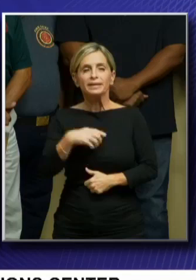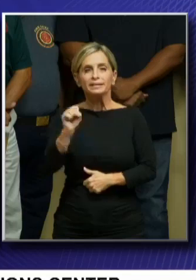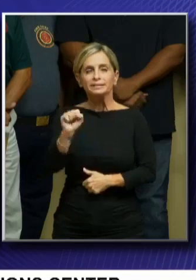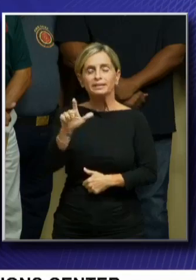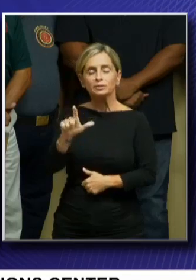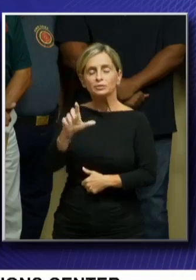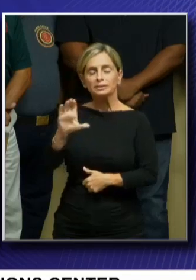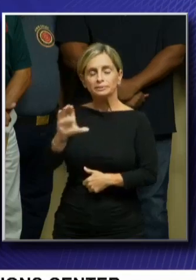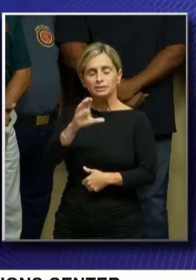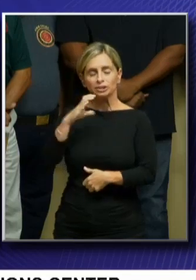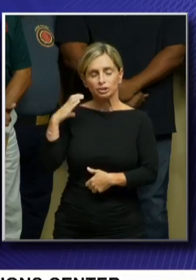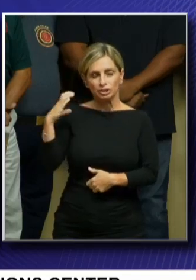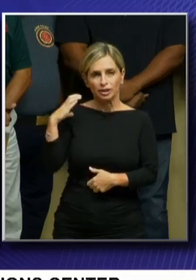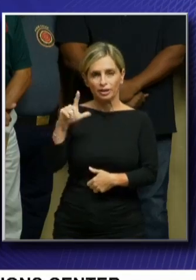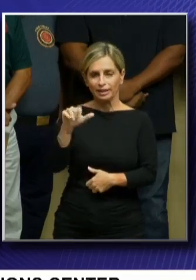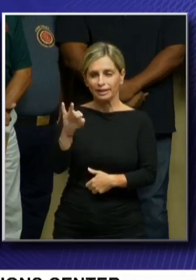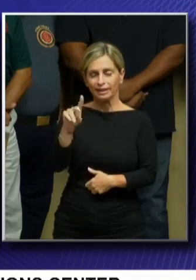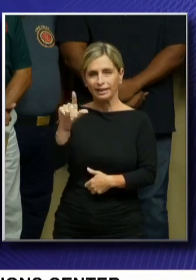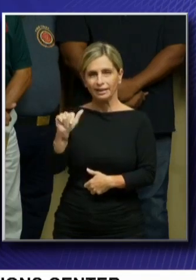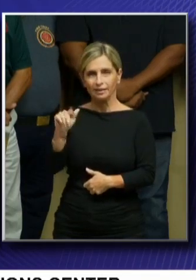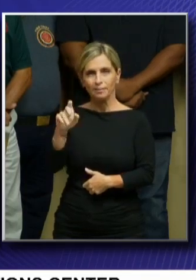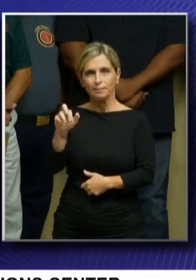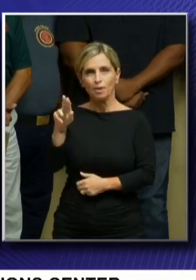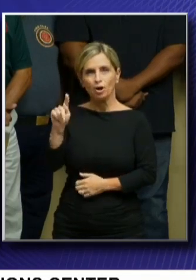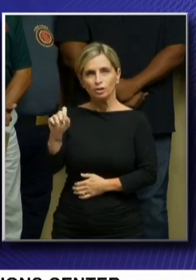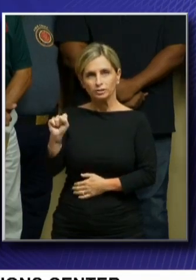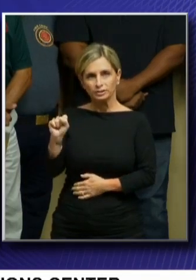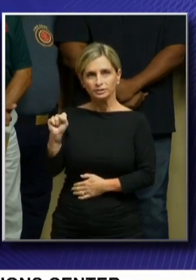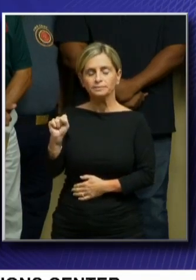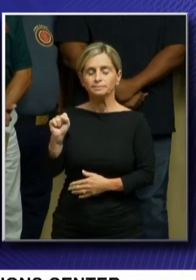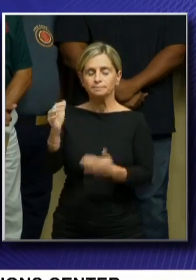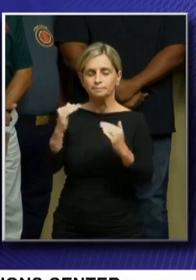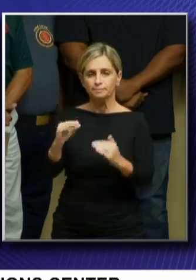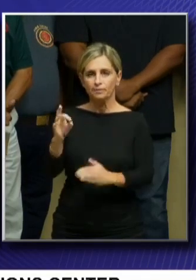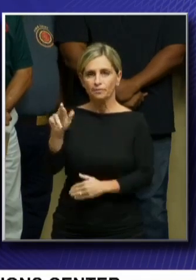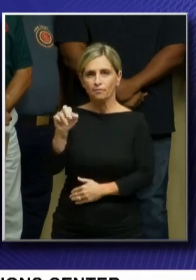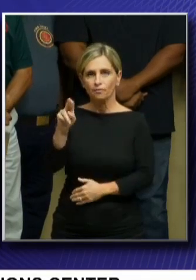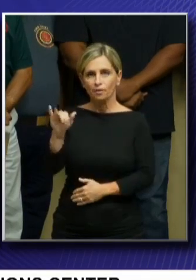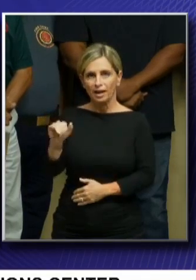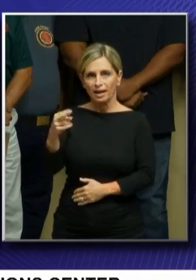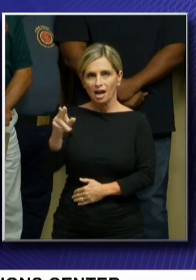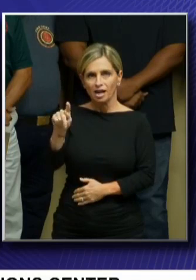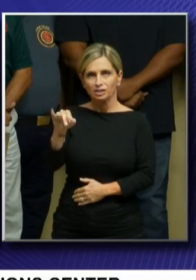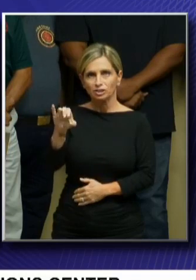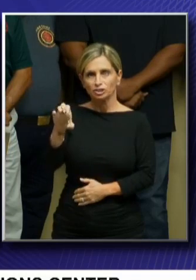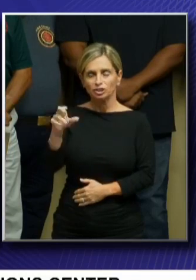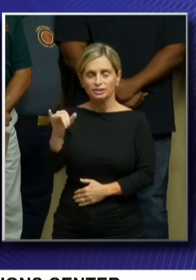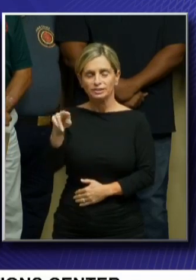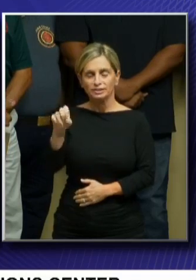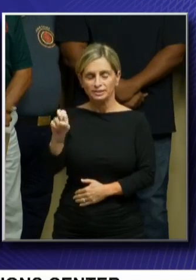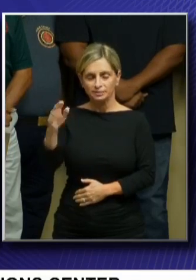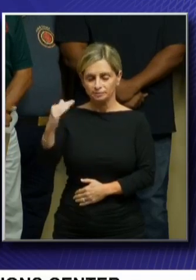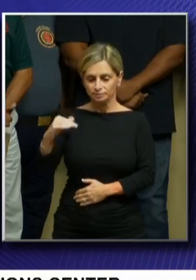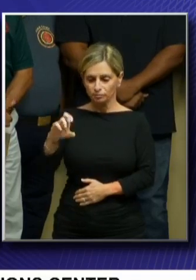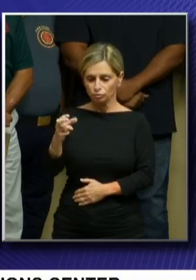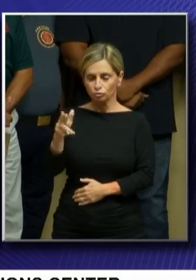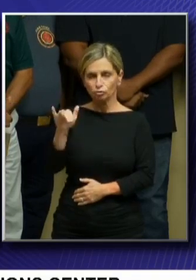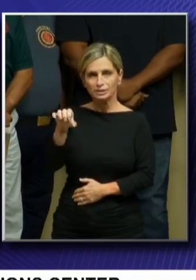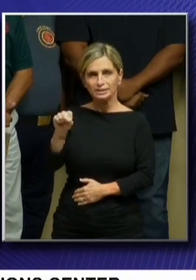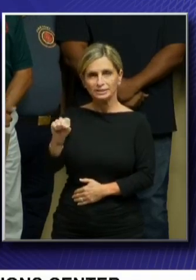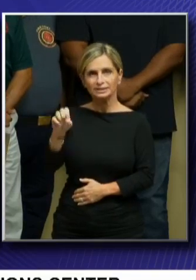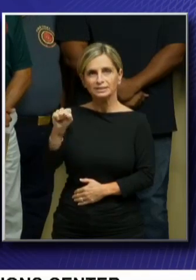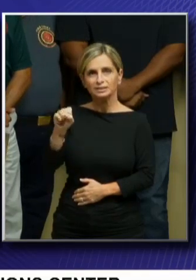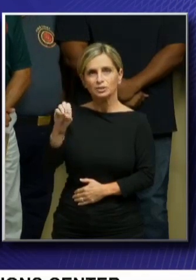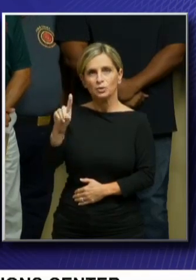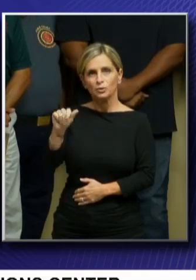Chair Linda Bartz, Commissioner Franny Hutchinson, Sean Mitchell, Chris Sadowski. We have Public